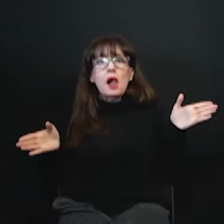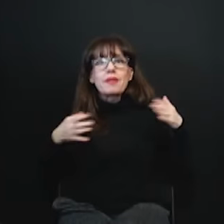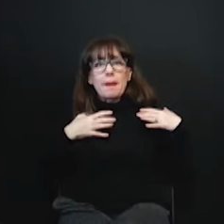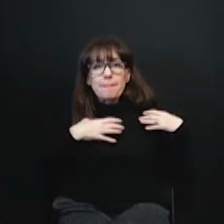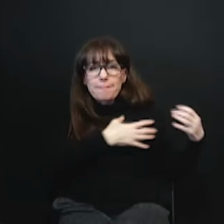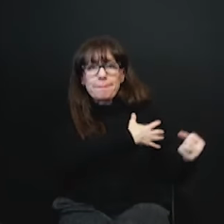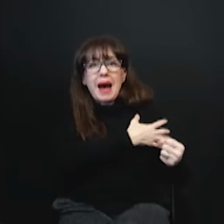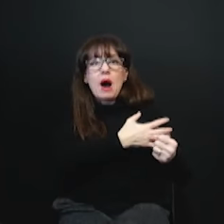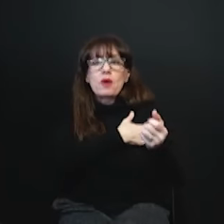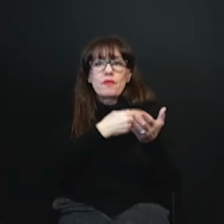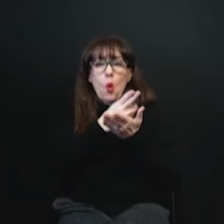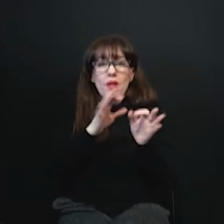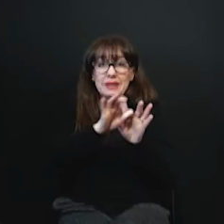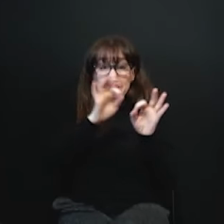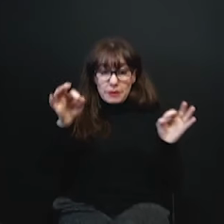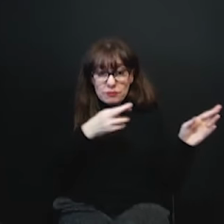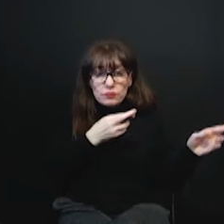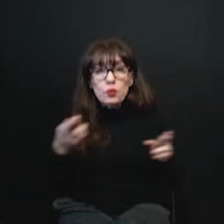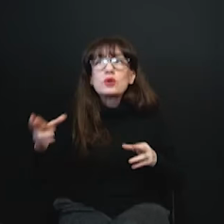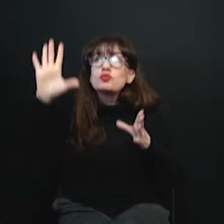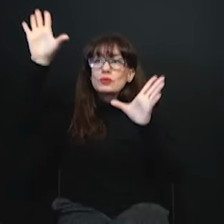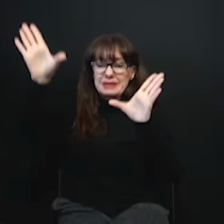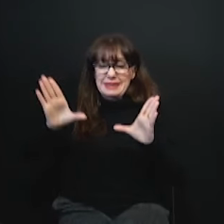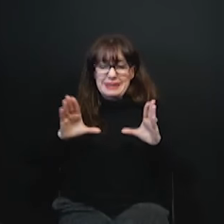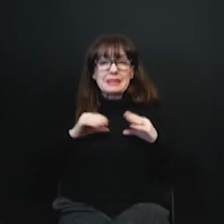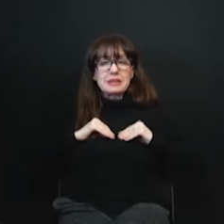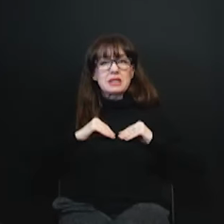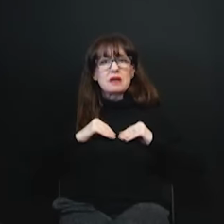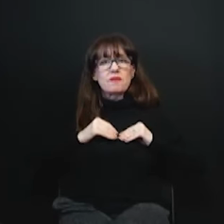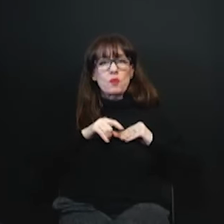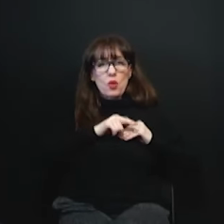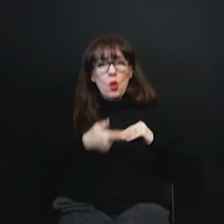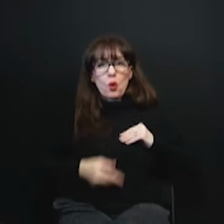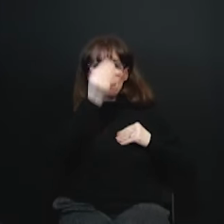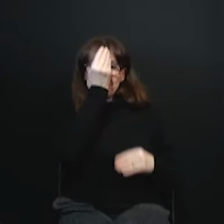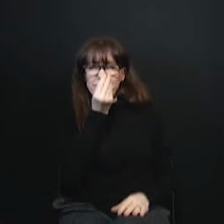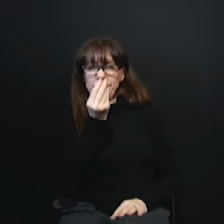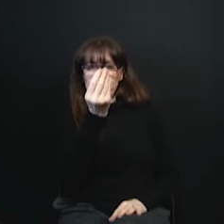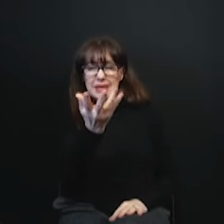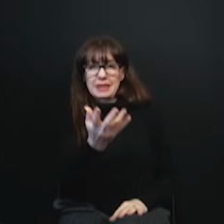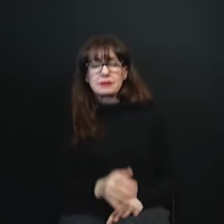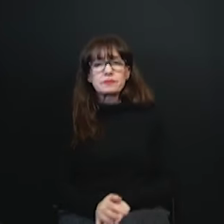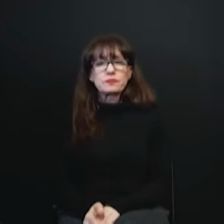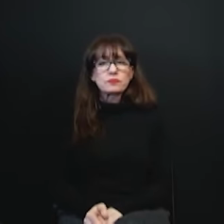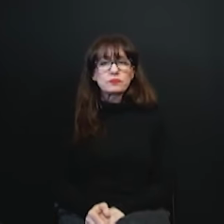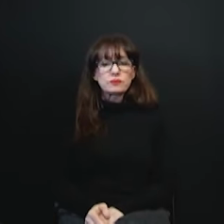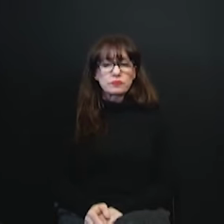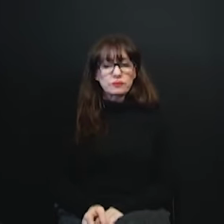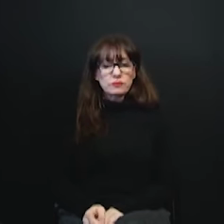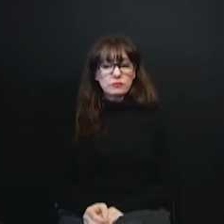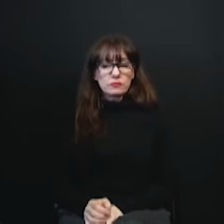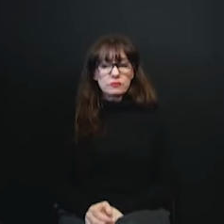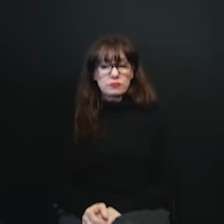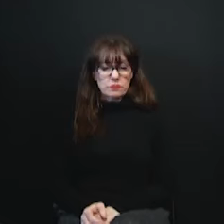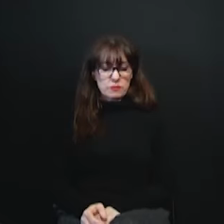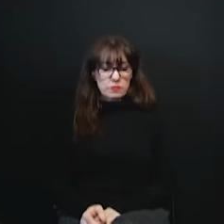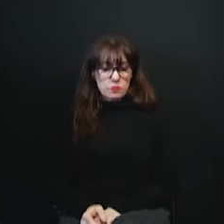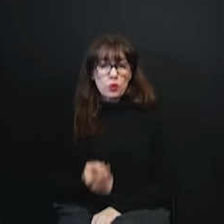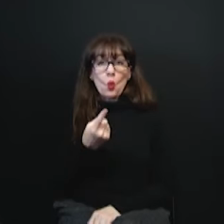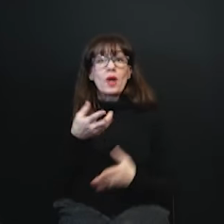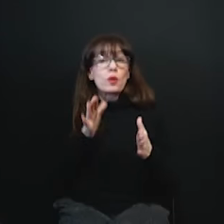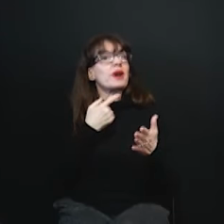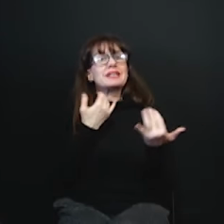and presence of the Holy Spirit to receive what the Lord is speaking. One of the ways that we're growing right